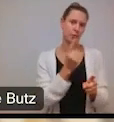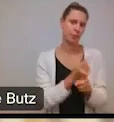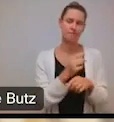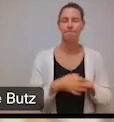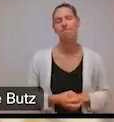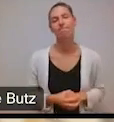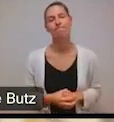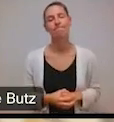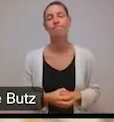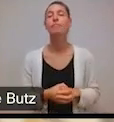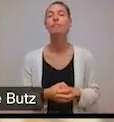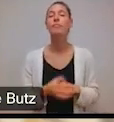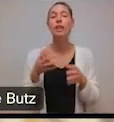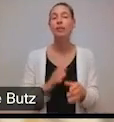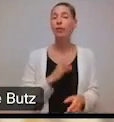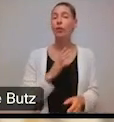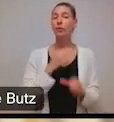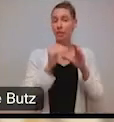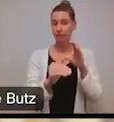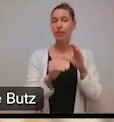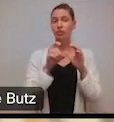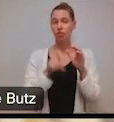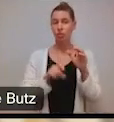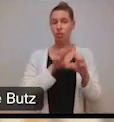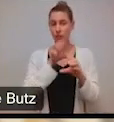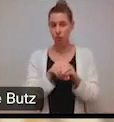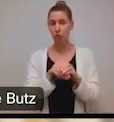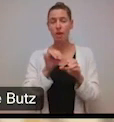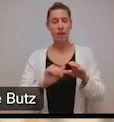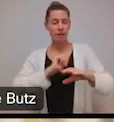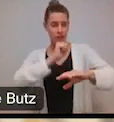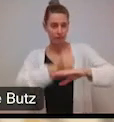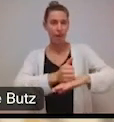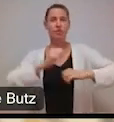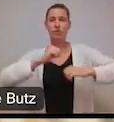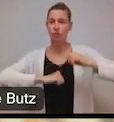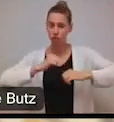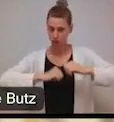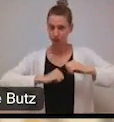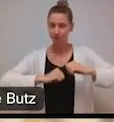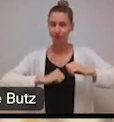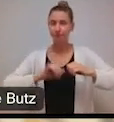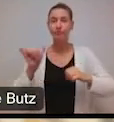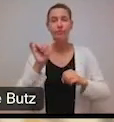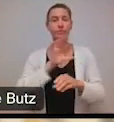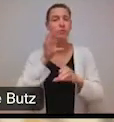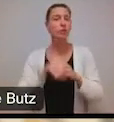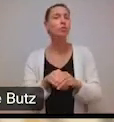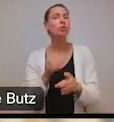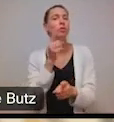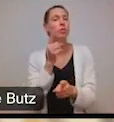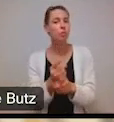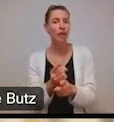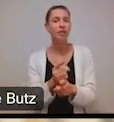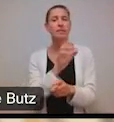In formal emails, you should include, like I said, that defined structure, but you should also include correct spelling, punctuation,